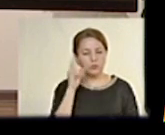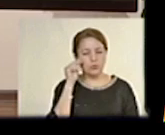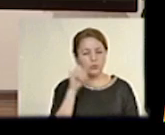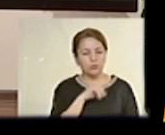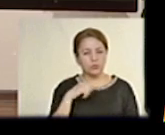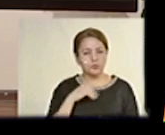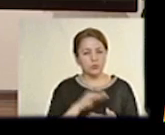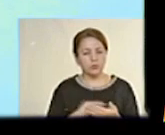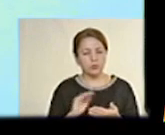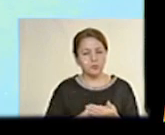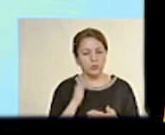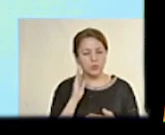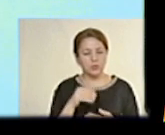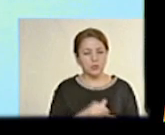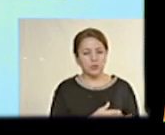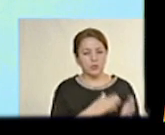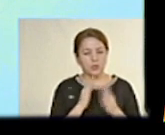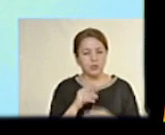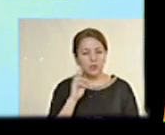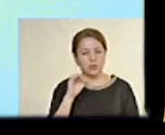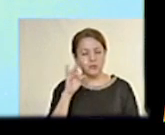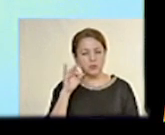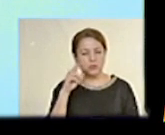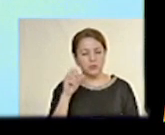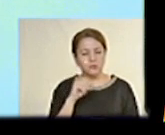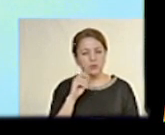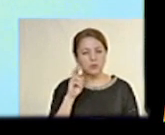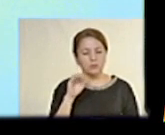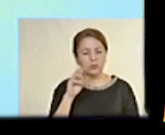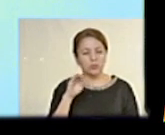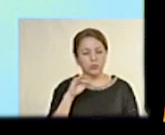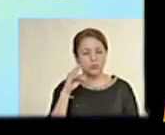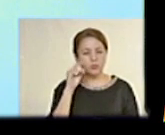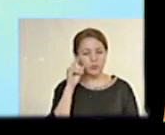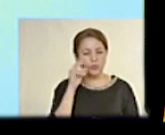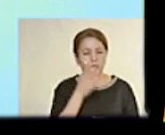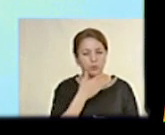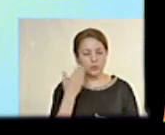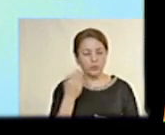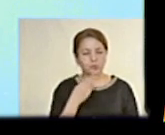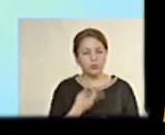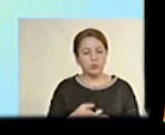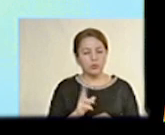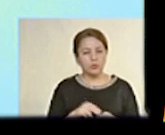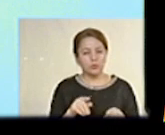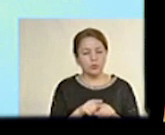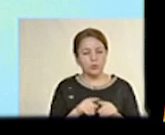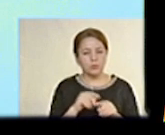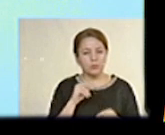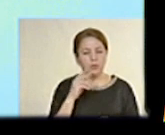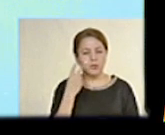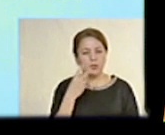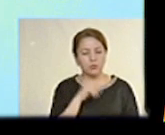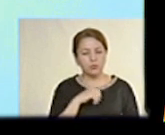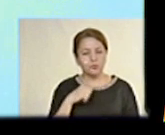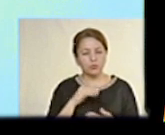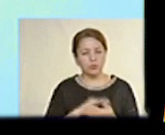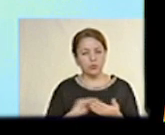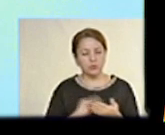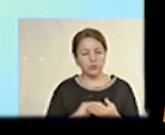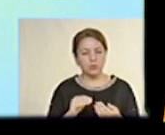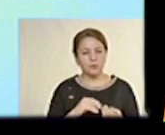chunki keyingi kasrimizda butun son yo'q. Shuning uchun ham 2 ni o'zini yozib, kasr qismlarini qo'shganimizda